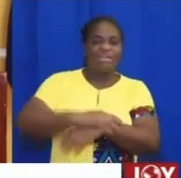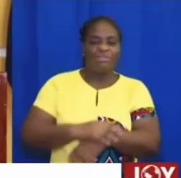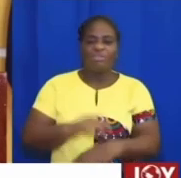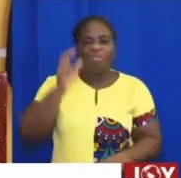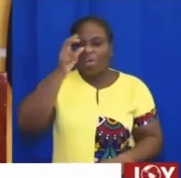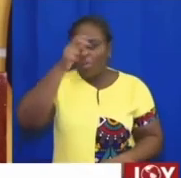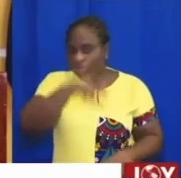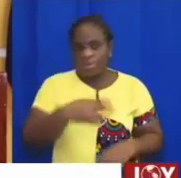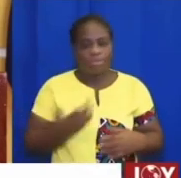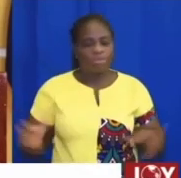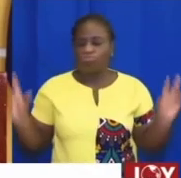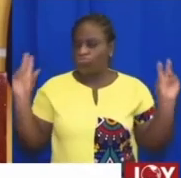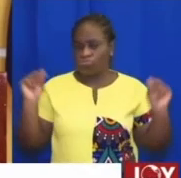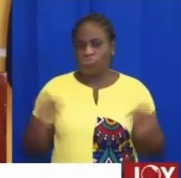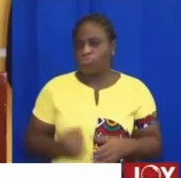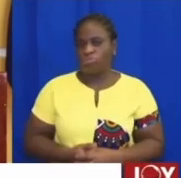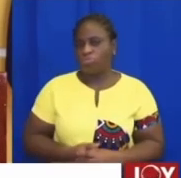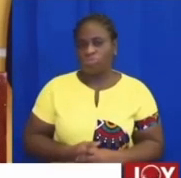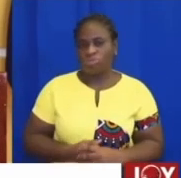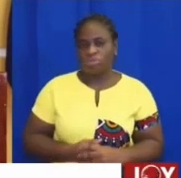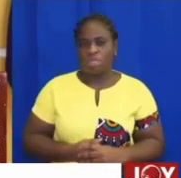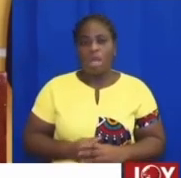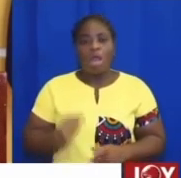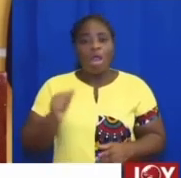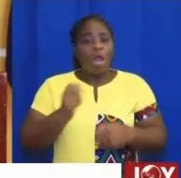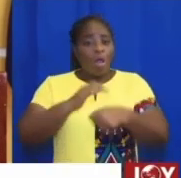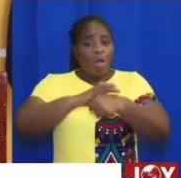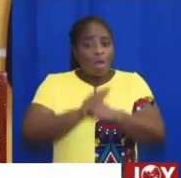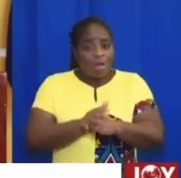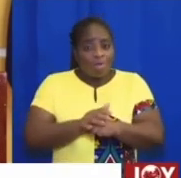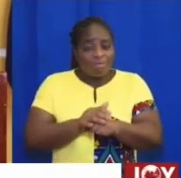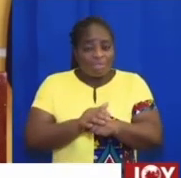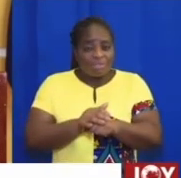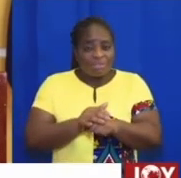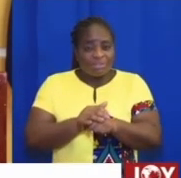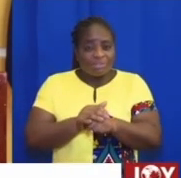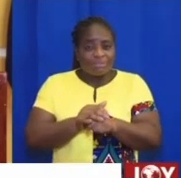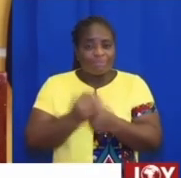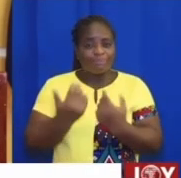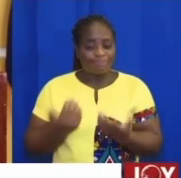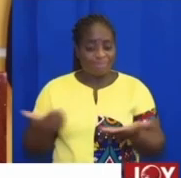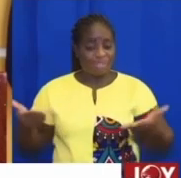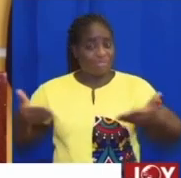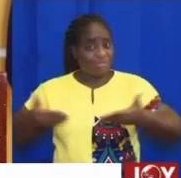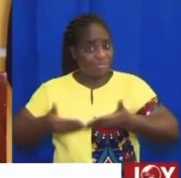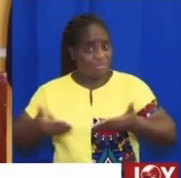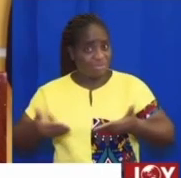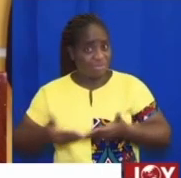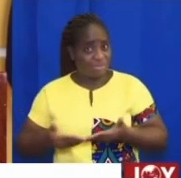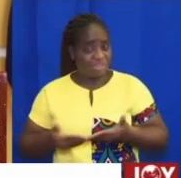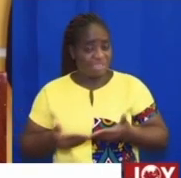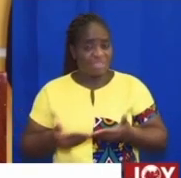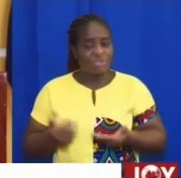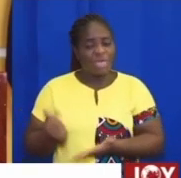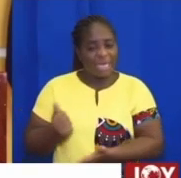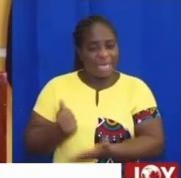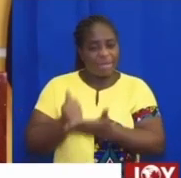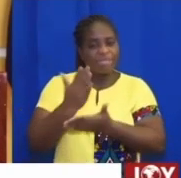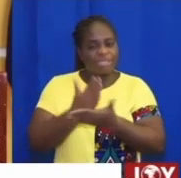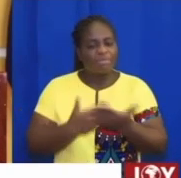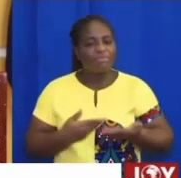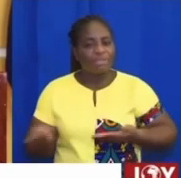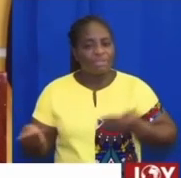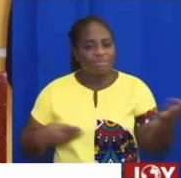corrupt practices. The COVID health recovery levy that was introduced to help fill some of the expenditure